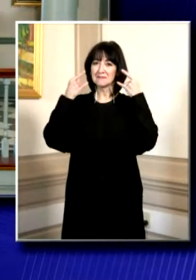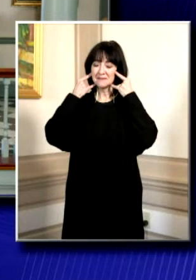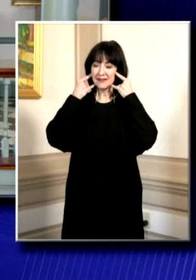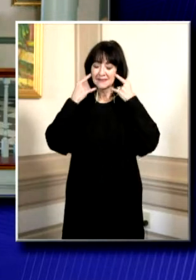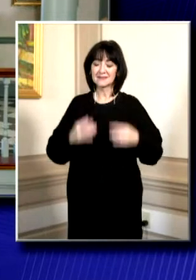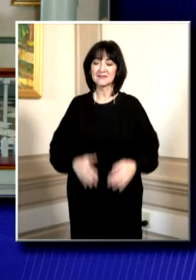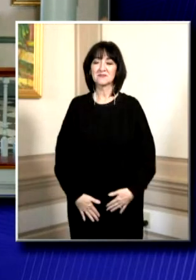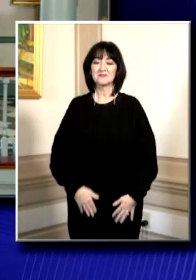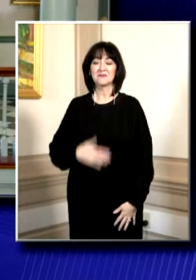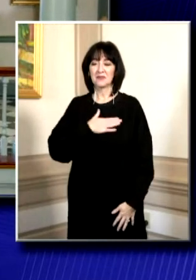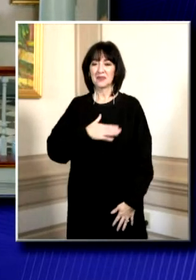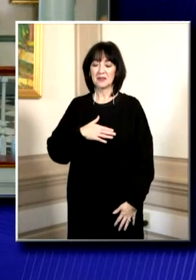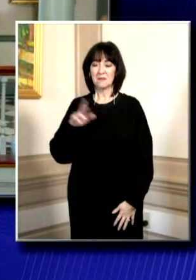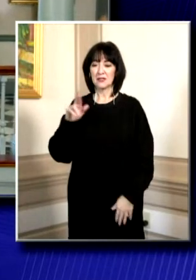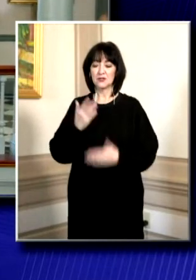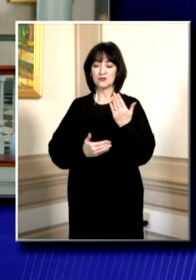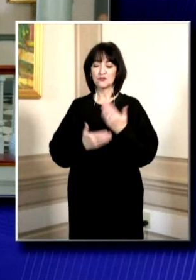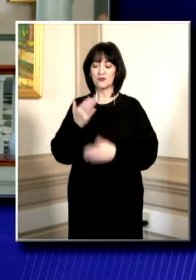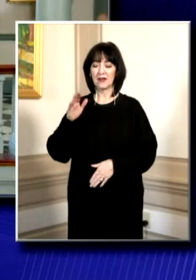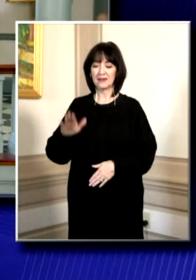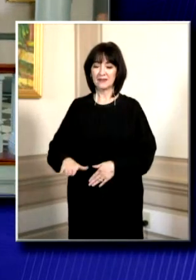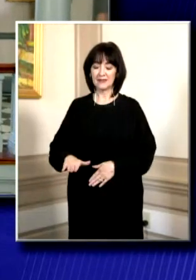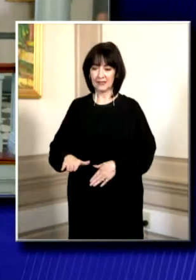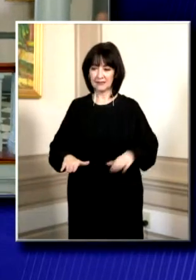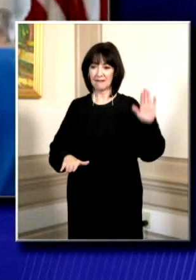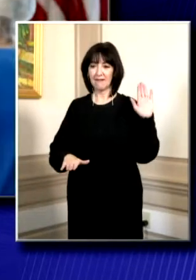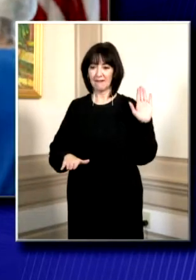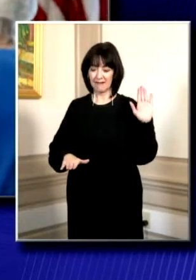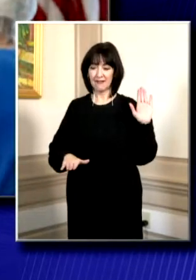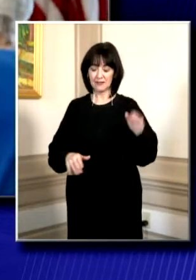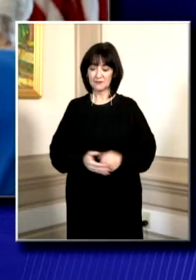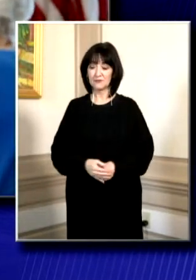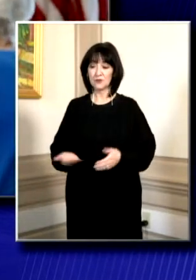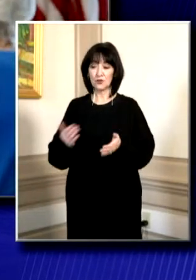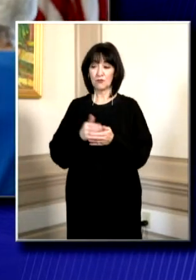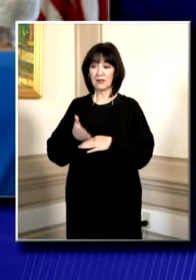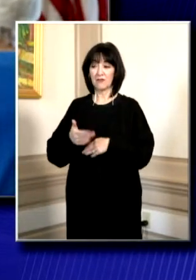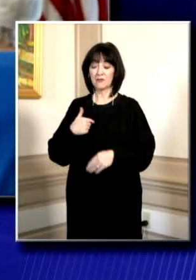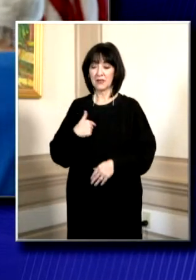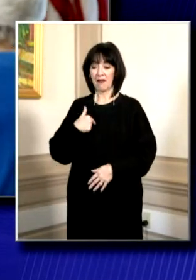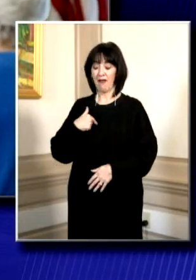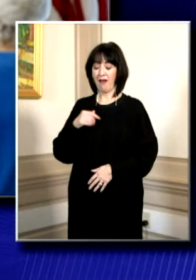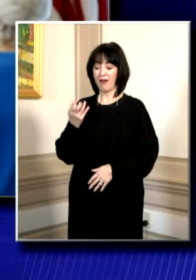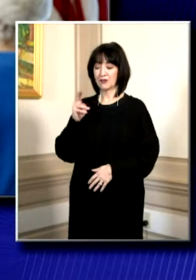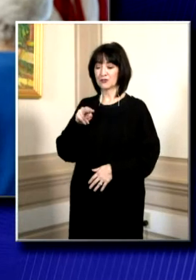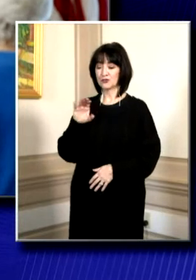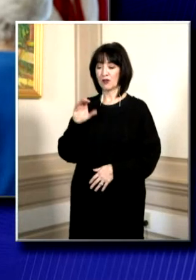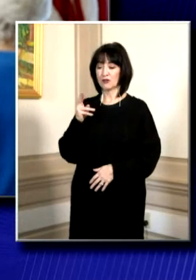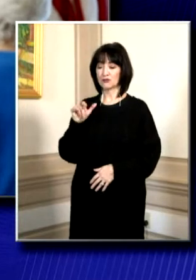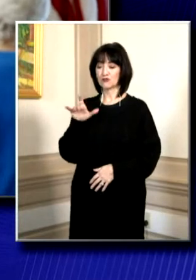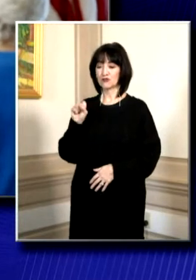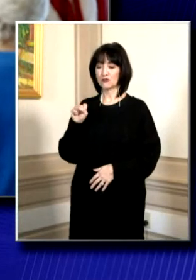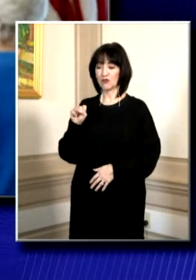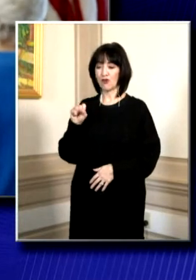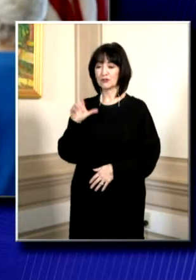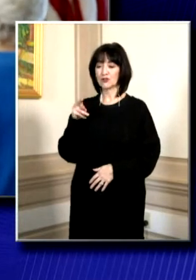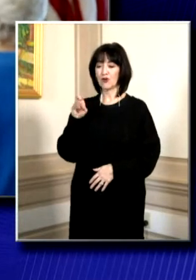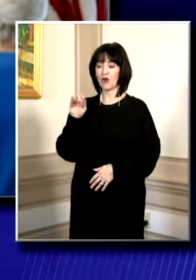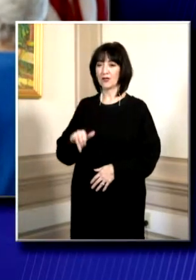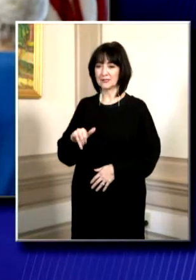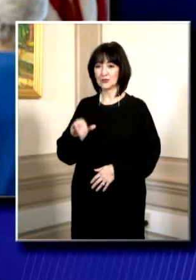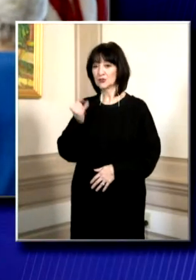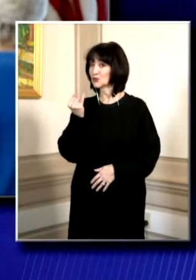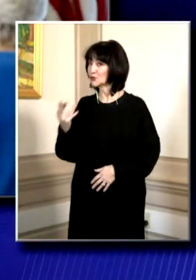the Bible, raise your left hand, and repeat after me. I, John Charles Carney, I, Charles